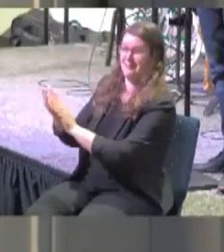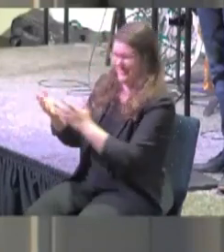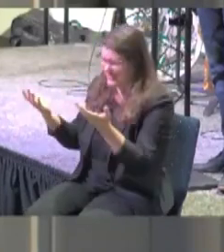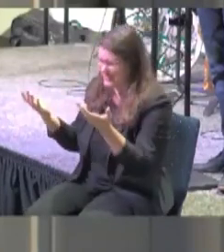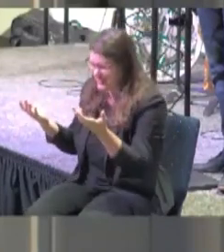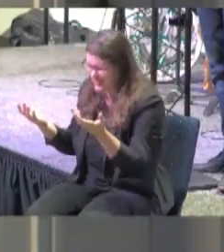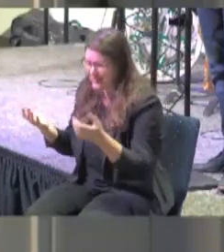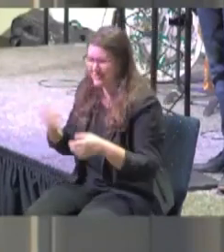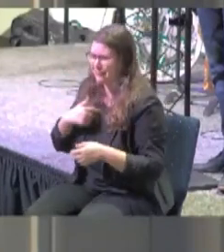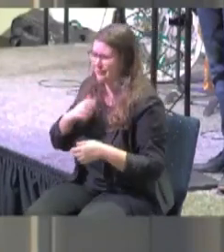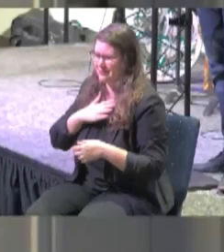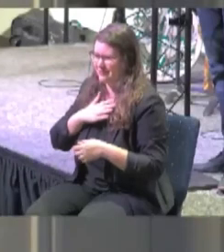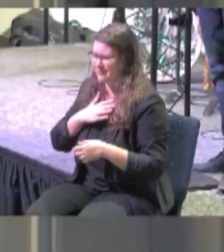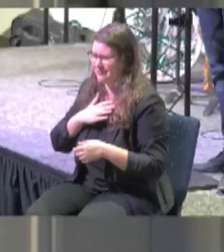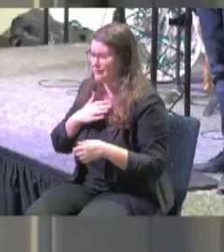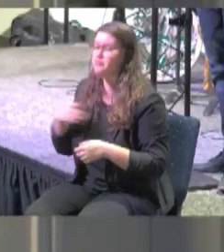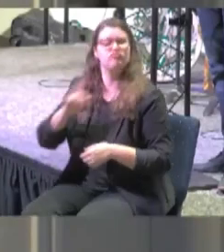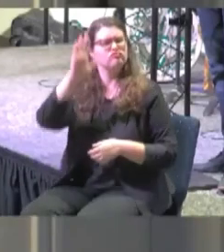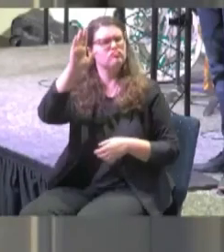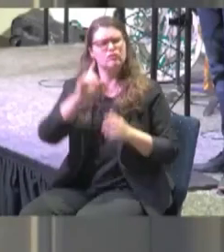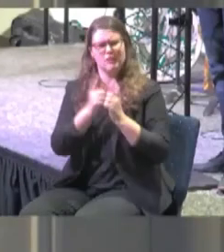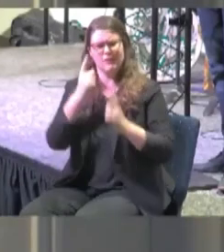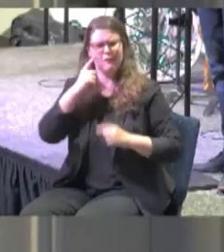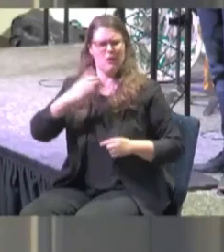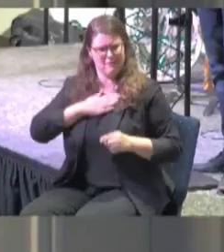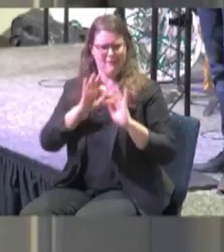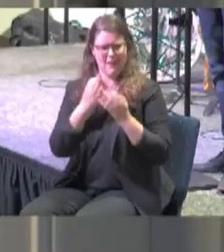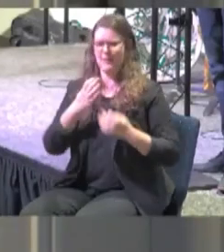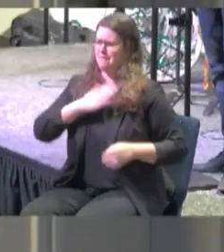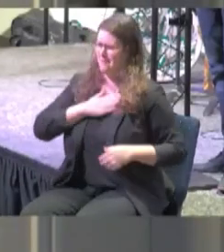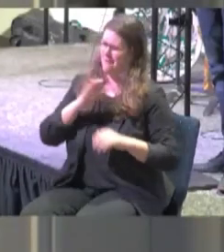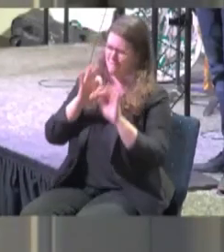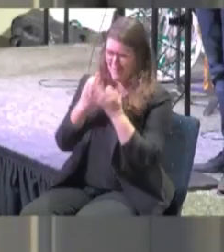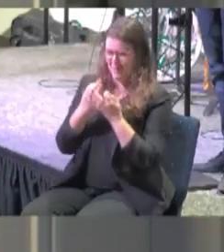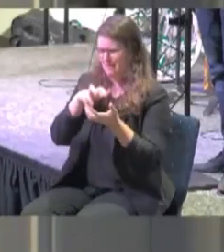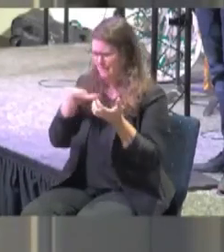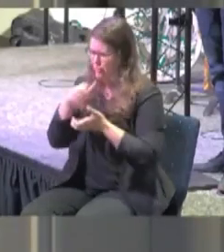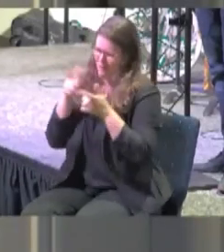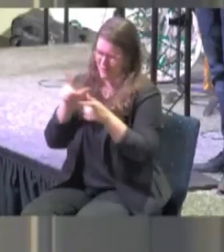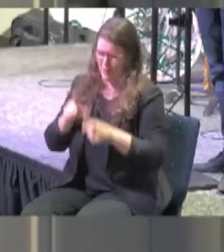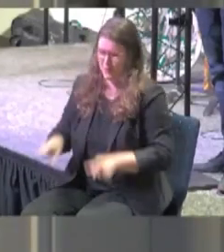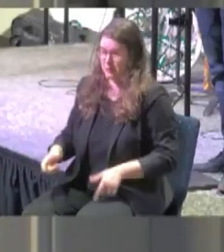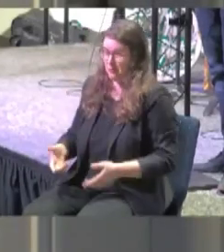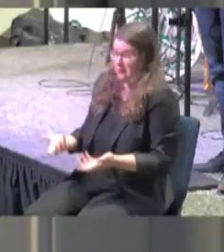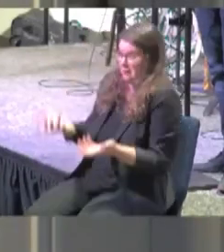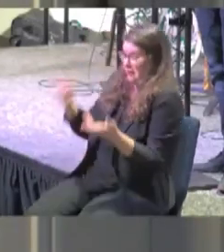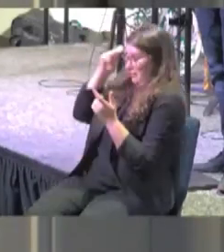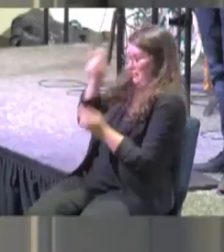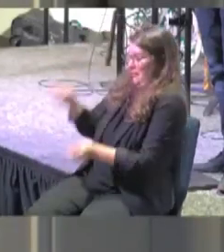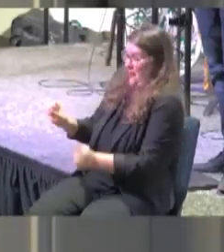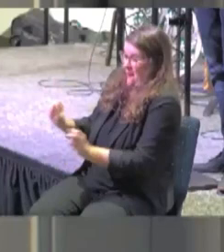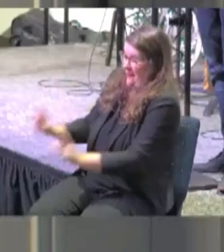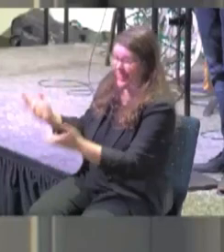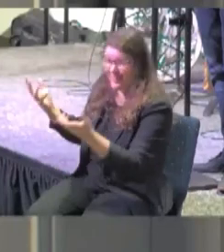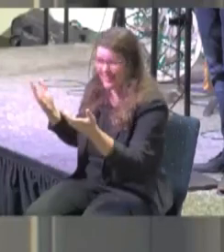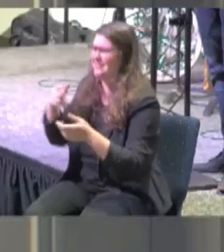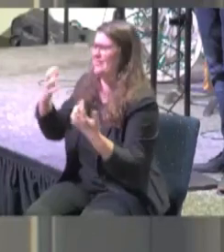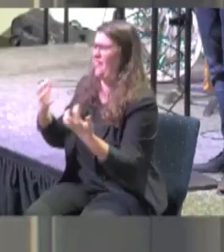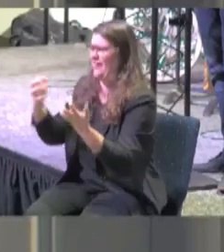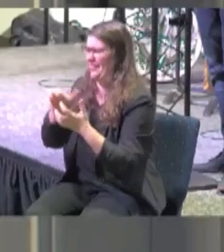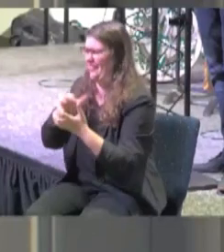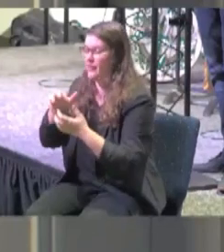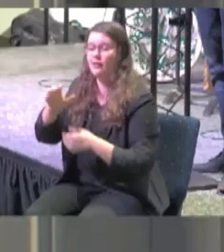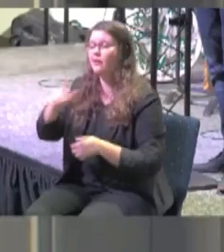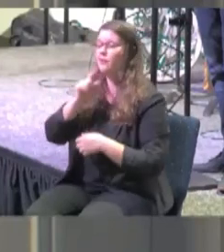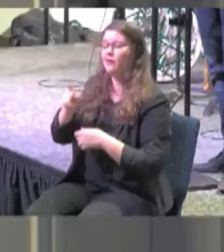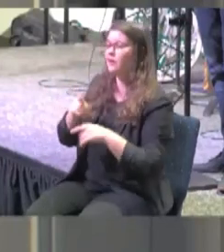Bible translation just for my family, and we'll have our own distinctive family mixture of languages and whatever. It's got to be about the community's own decision